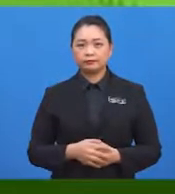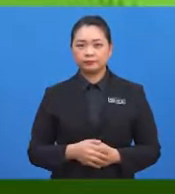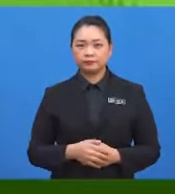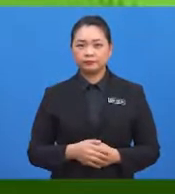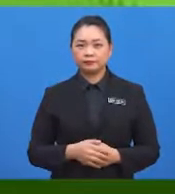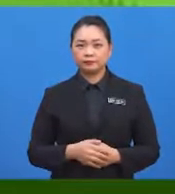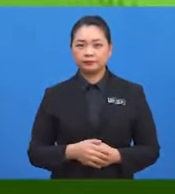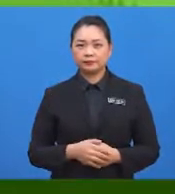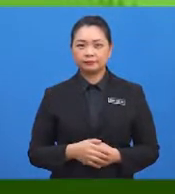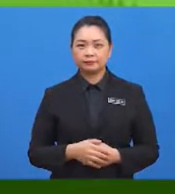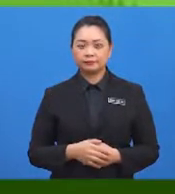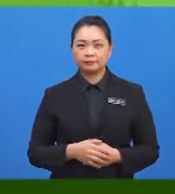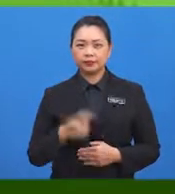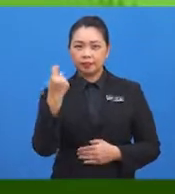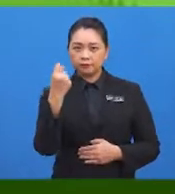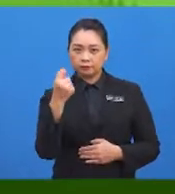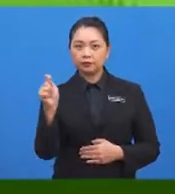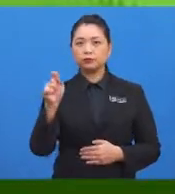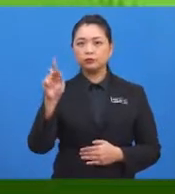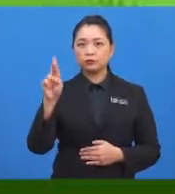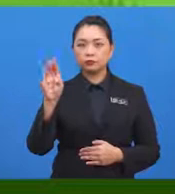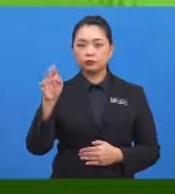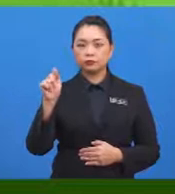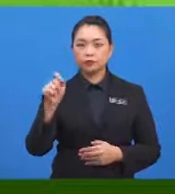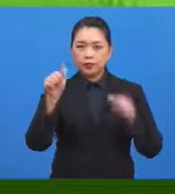Next one. The robot can run.